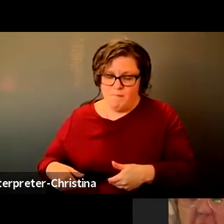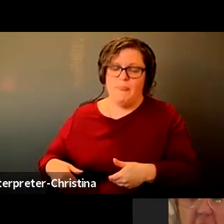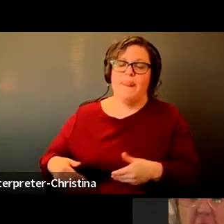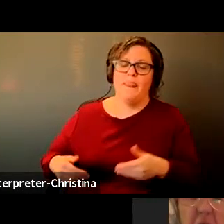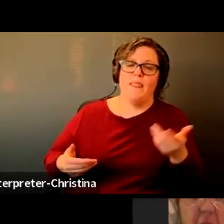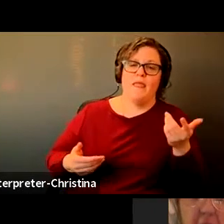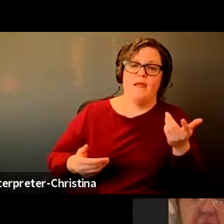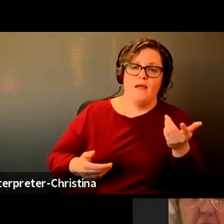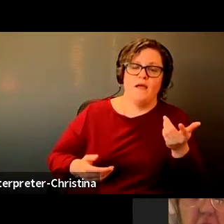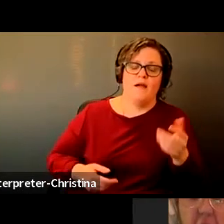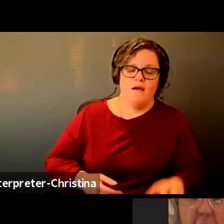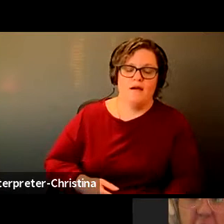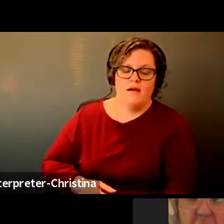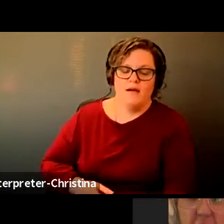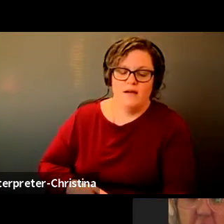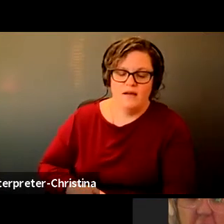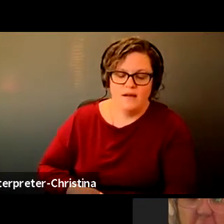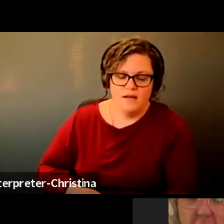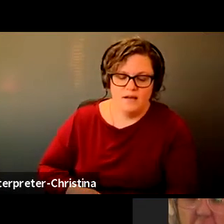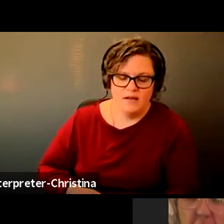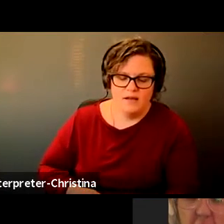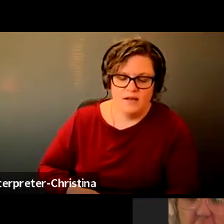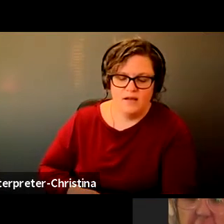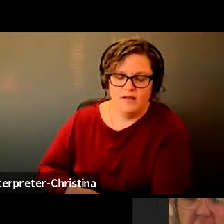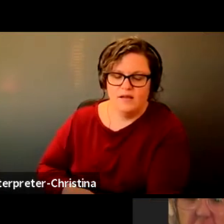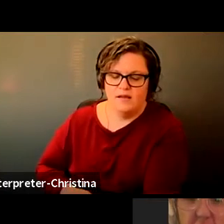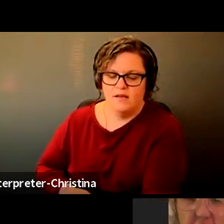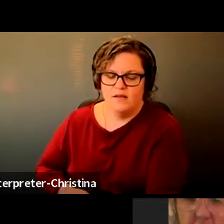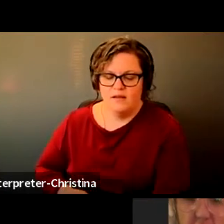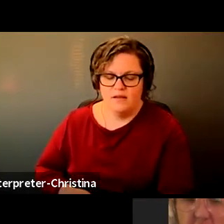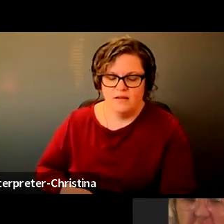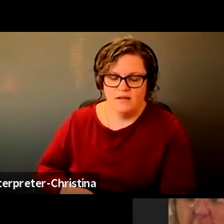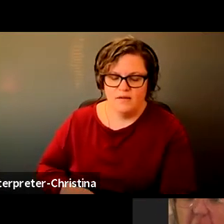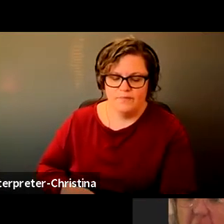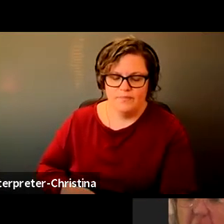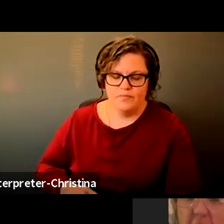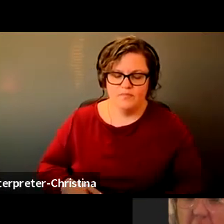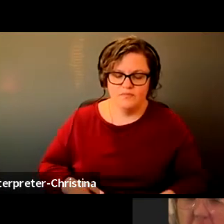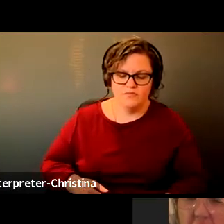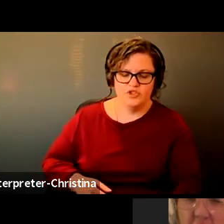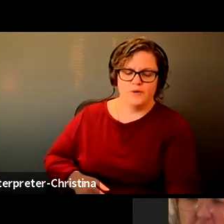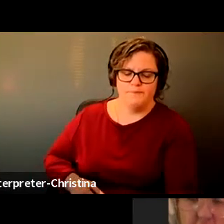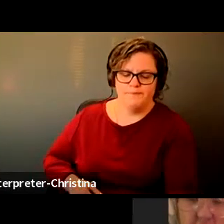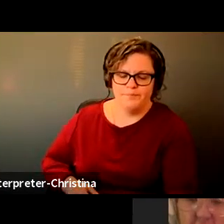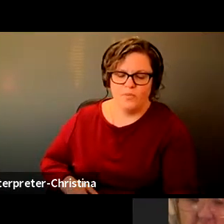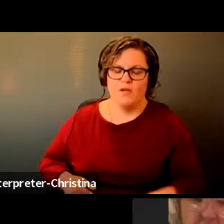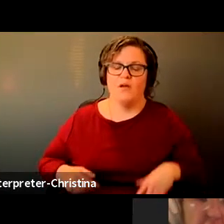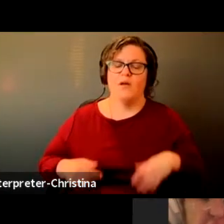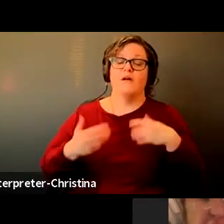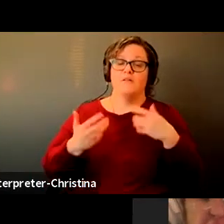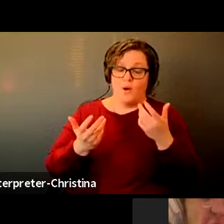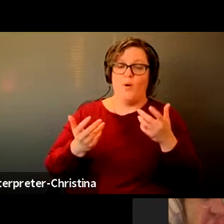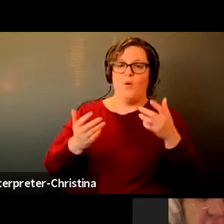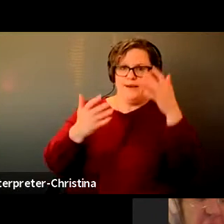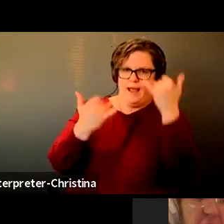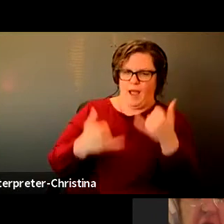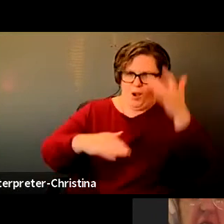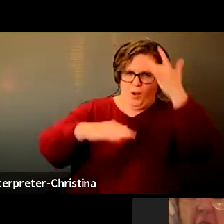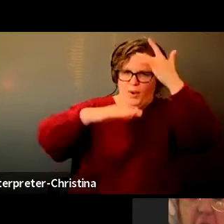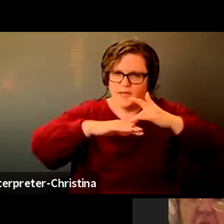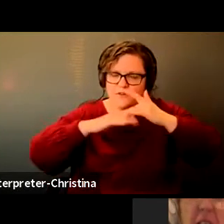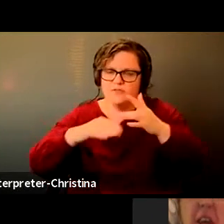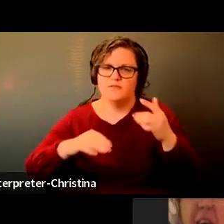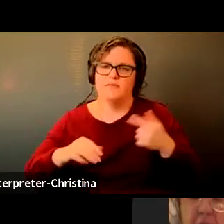speak. So that's how I see it. I feel like it's kind of like it's an obsession that now I'm like massaging in